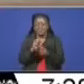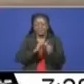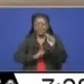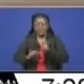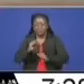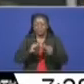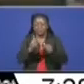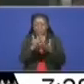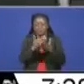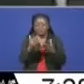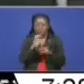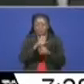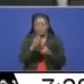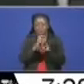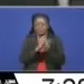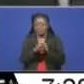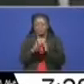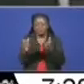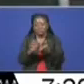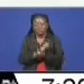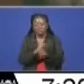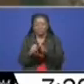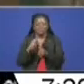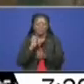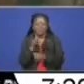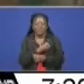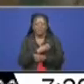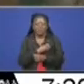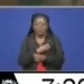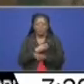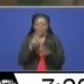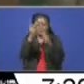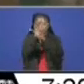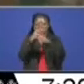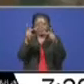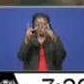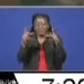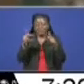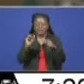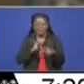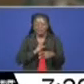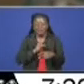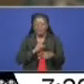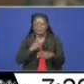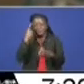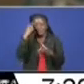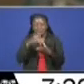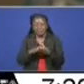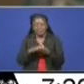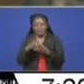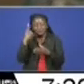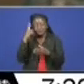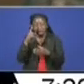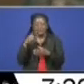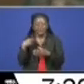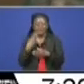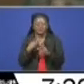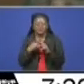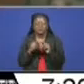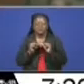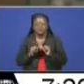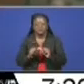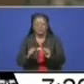our paradise. I fervently believe that in order to sustain an archipelago, we must persist